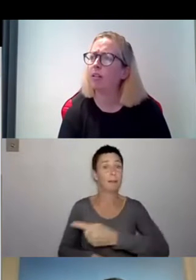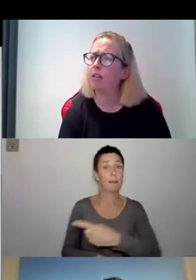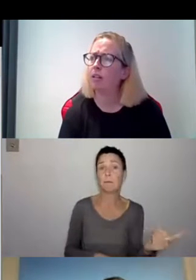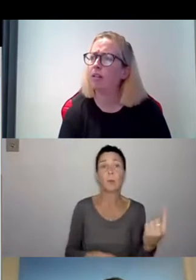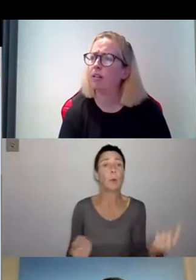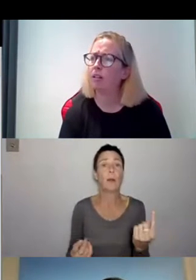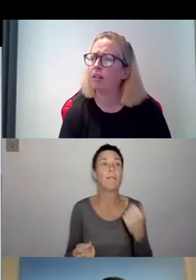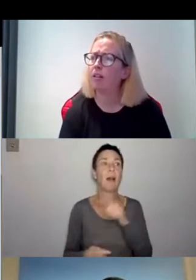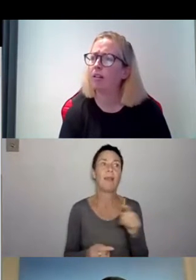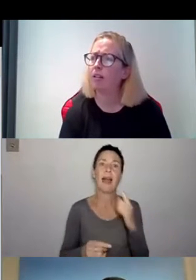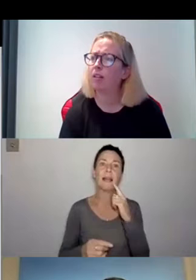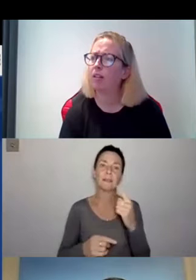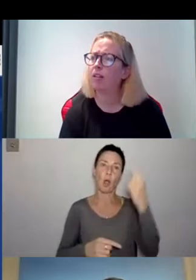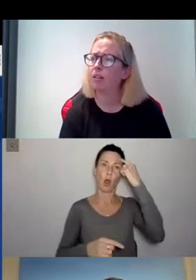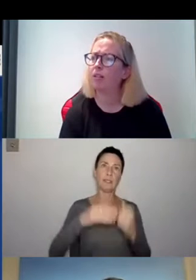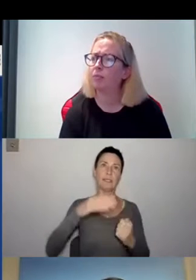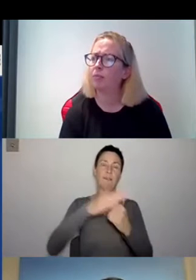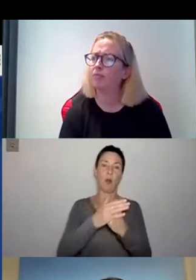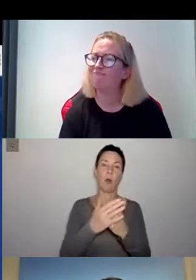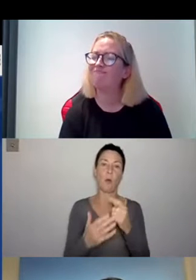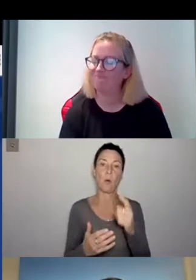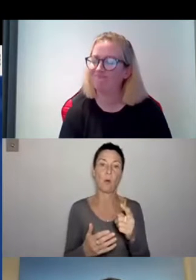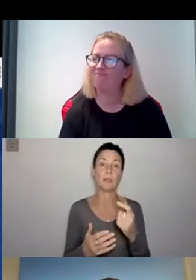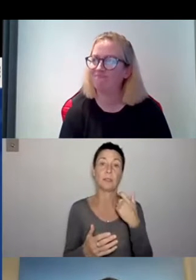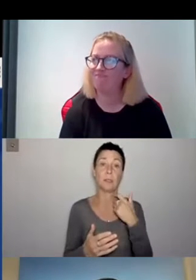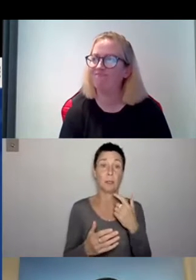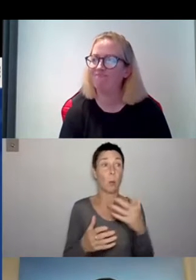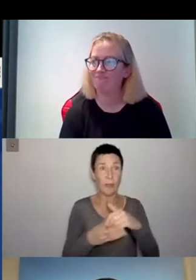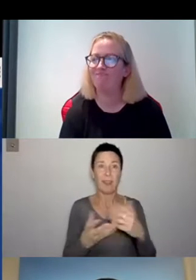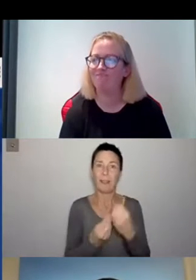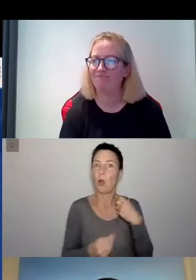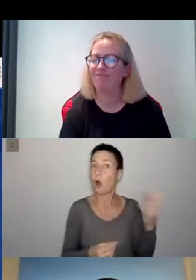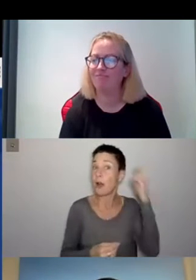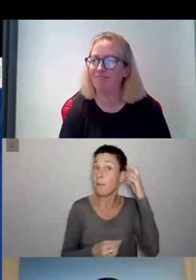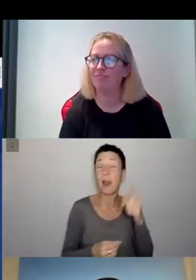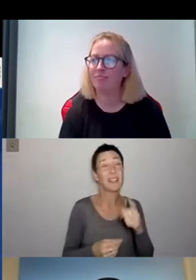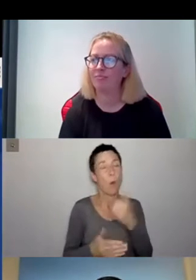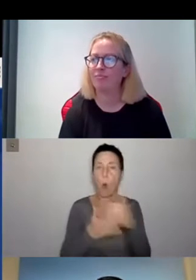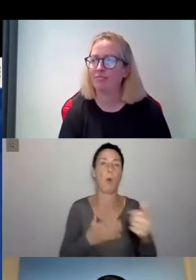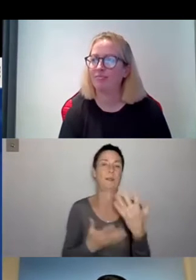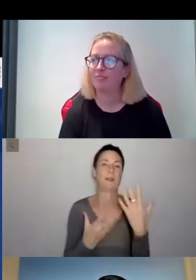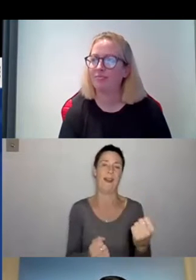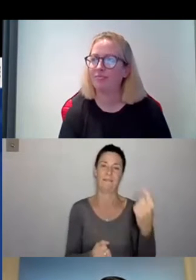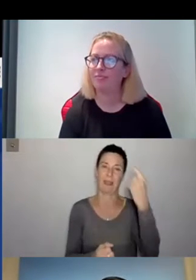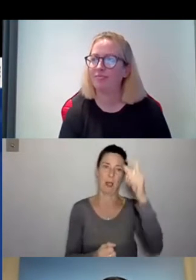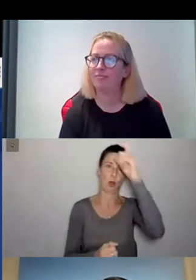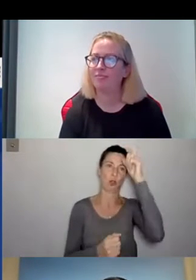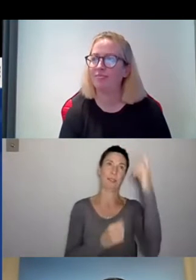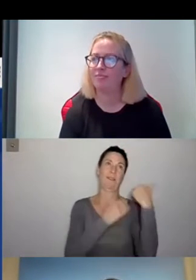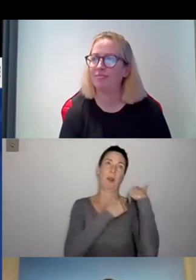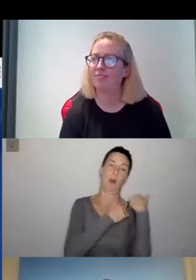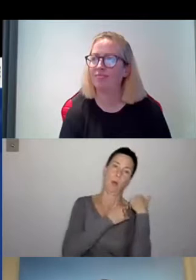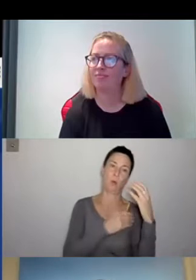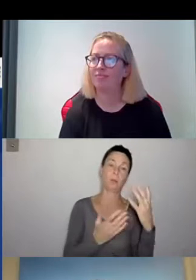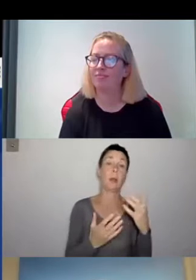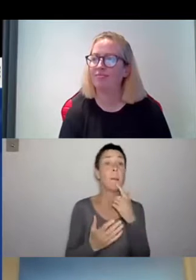cognitive load caused by the cochlear implant was always there. But there is some research to suggest that sign